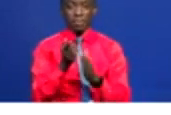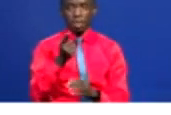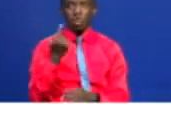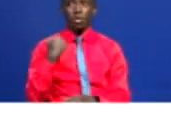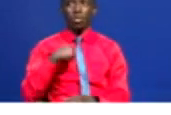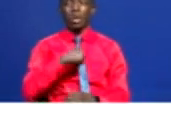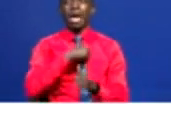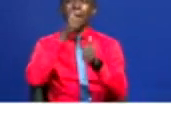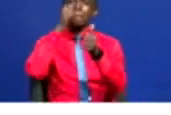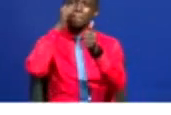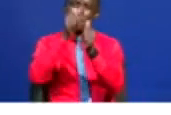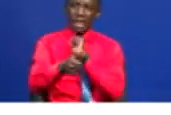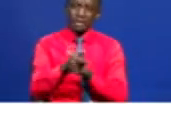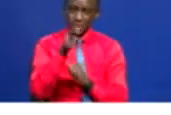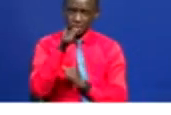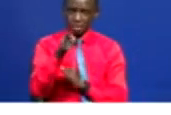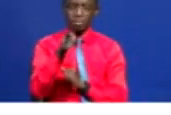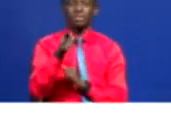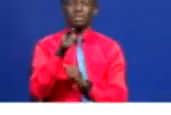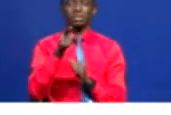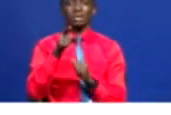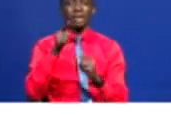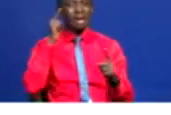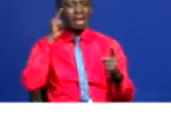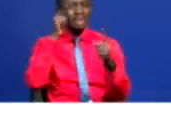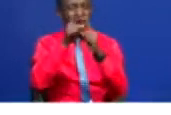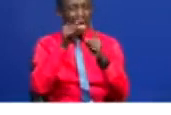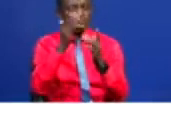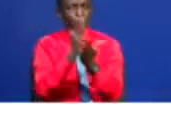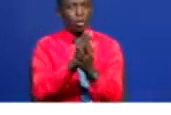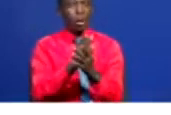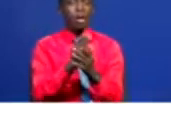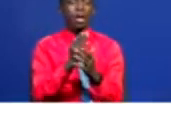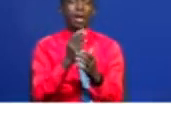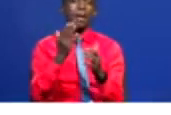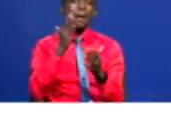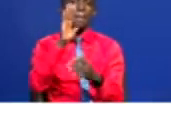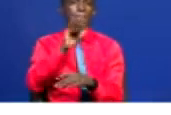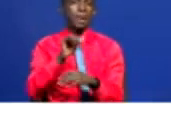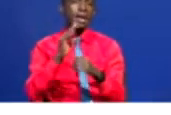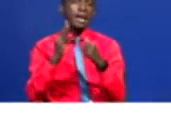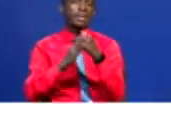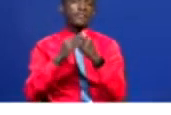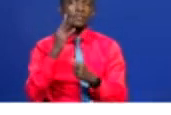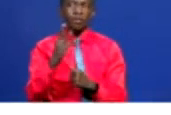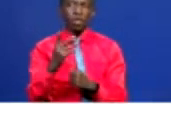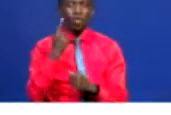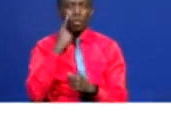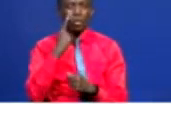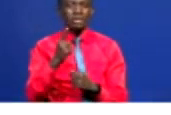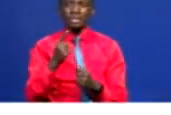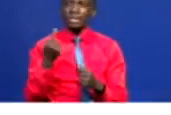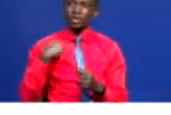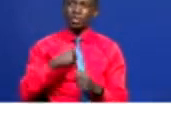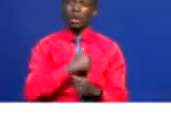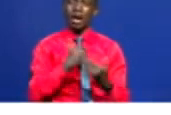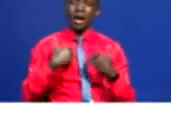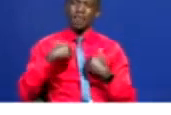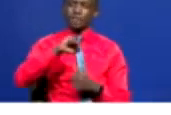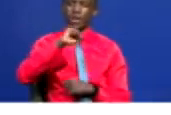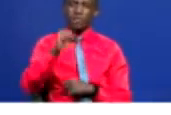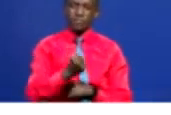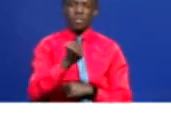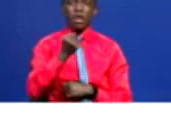that target by 84. We were at 5,084 services fully digitalized, while a number of services were